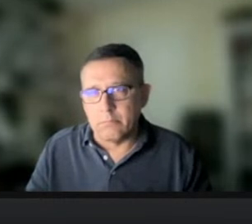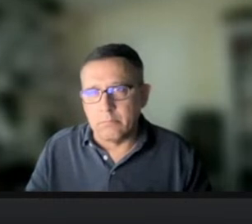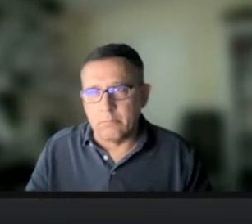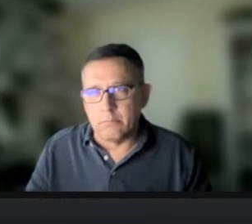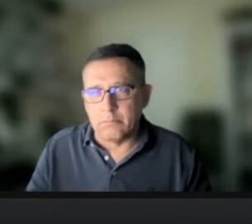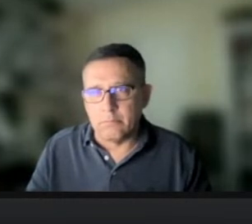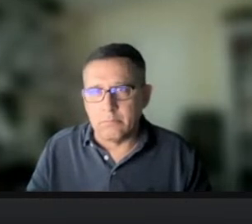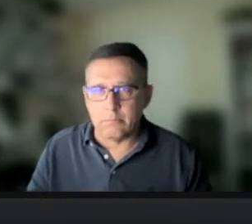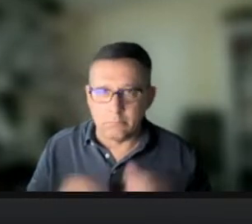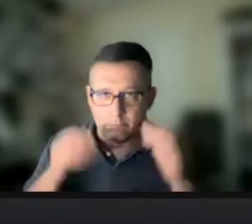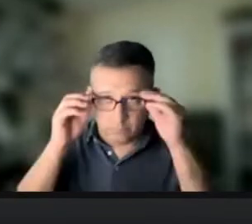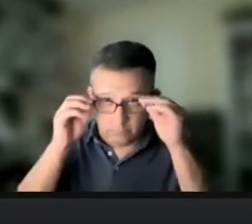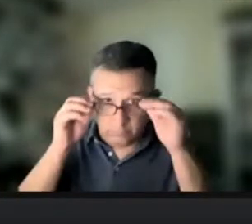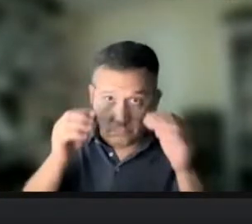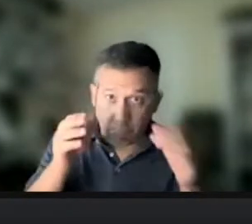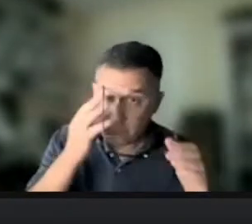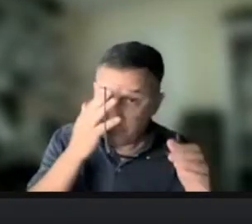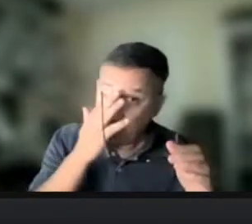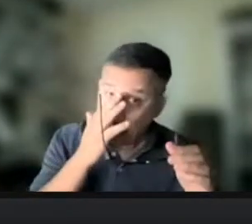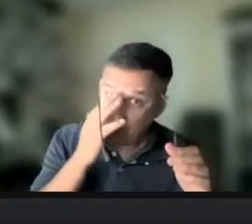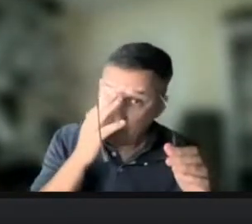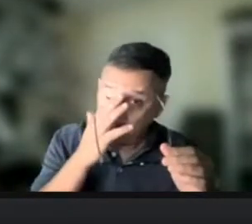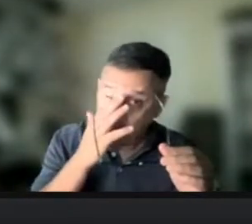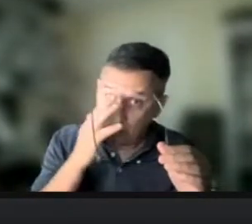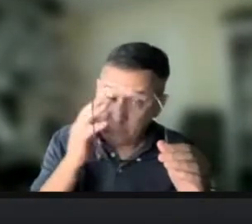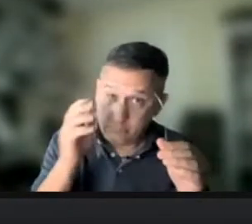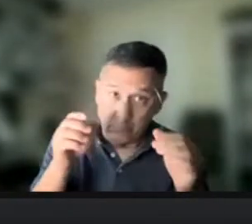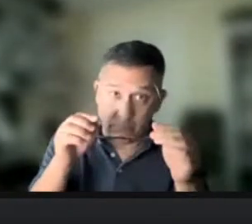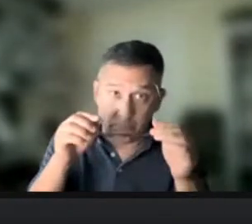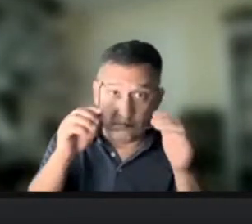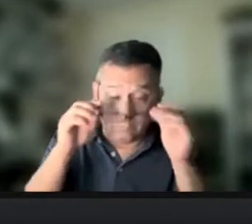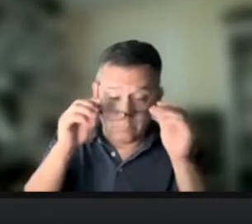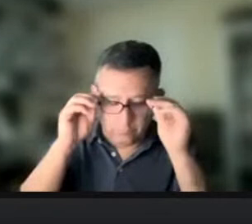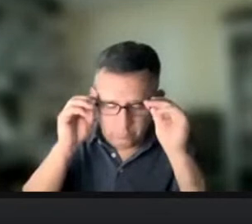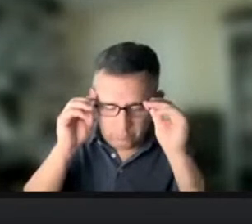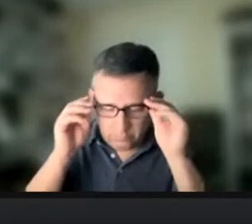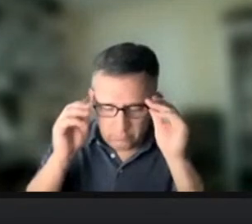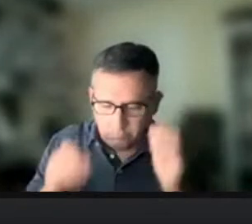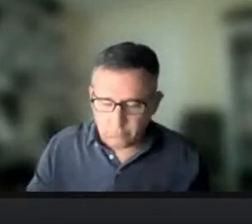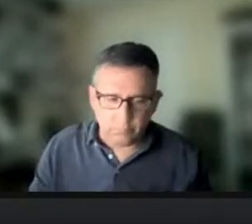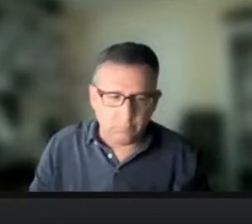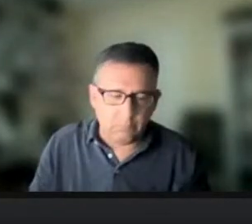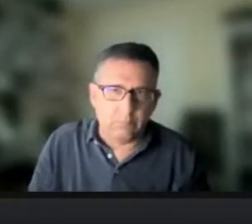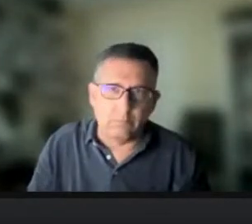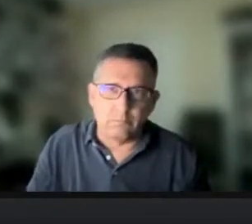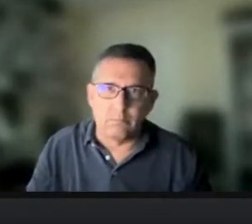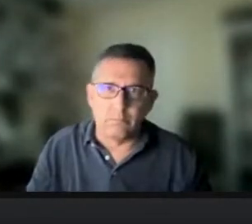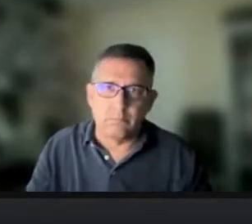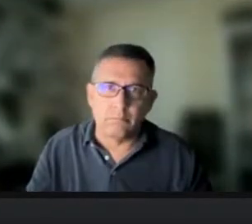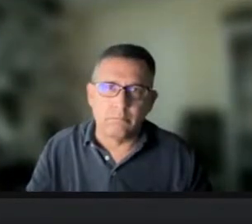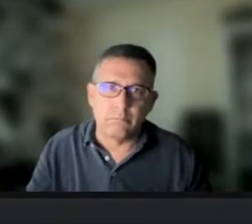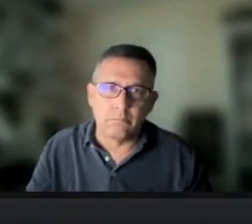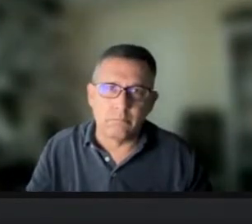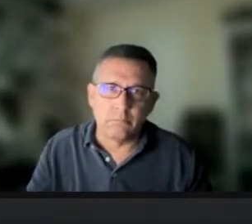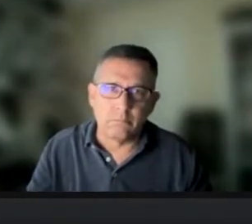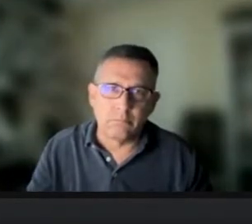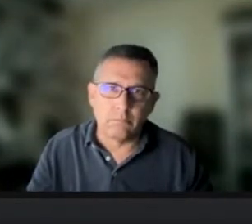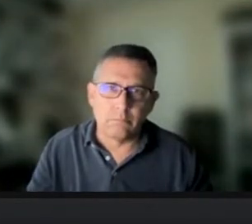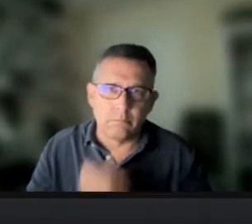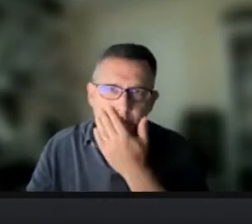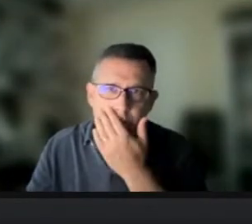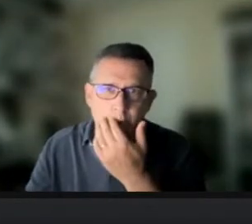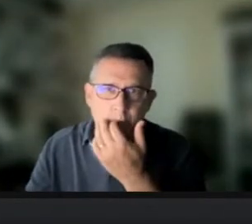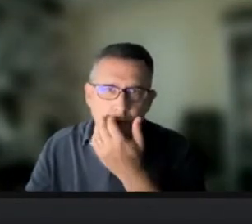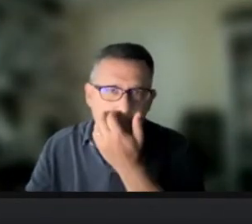make specific changes to the resolution, Jake, I think the normal procedure would be a motion and a second for the resolution as is,